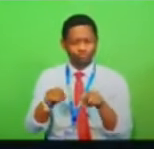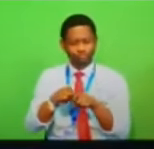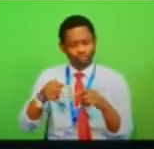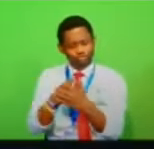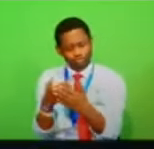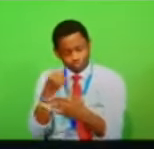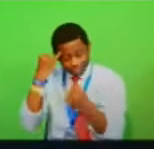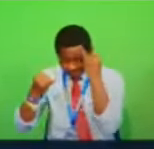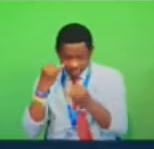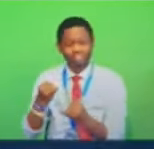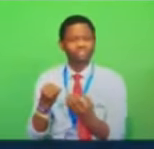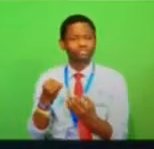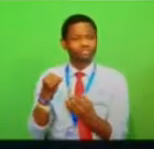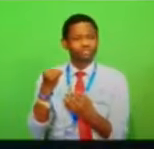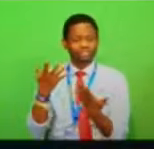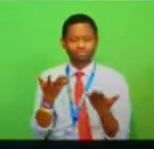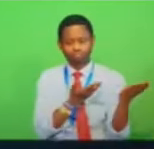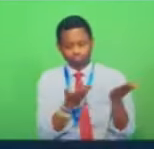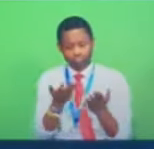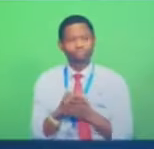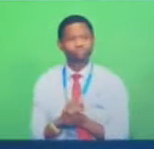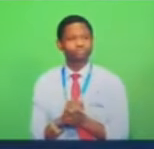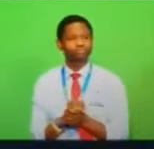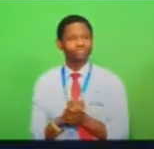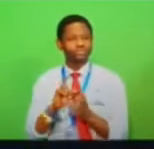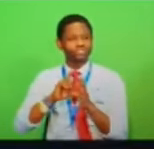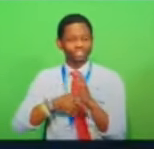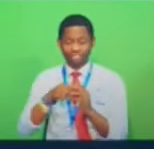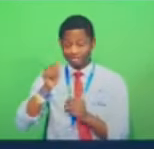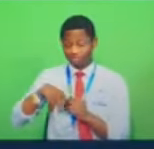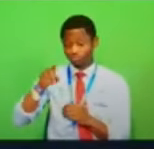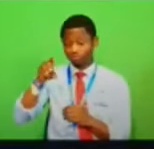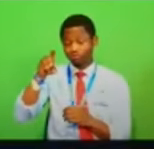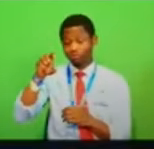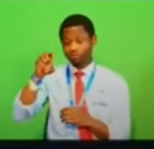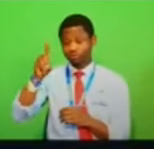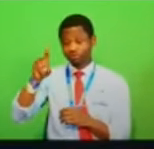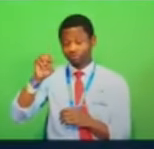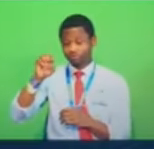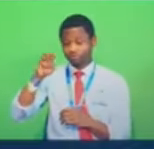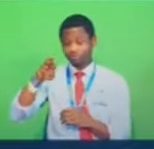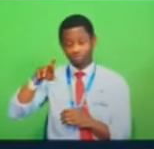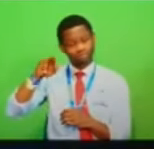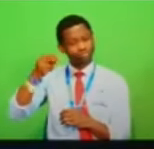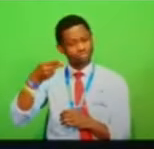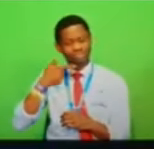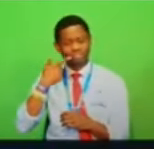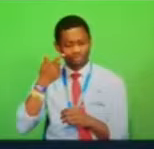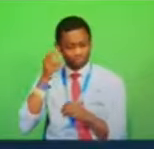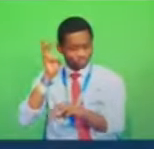on board. And then Apostle Dr. Deborah also cautioned us that in our attempt to